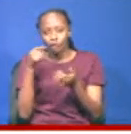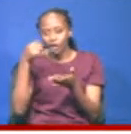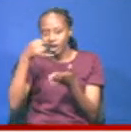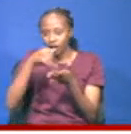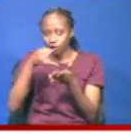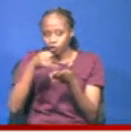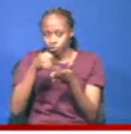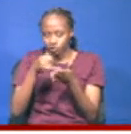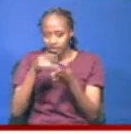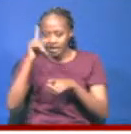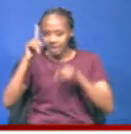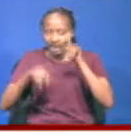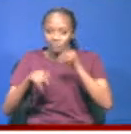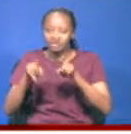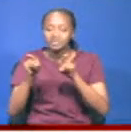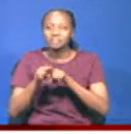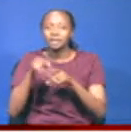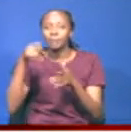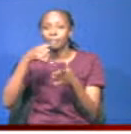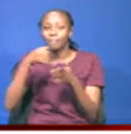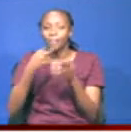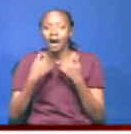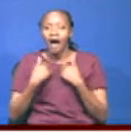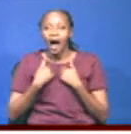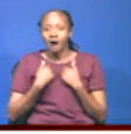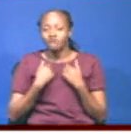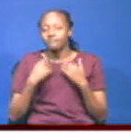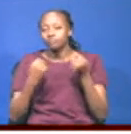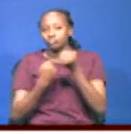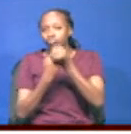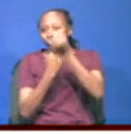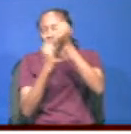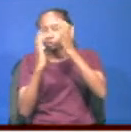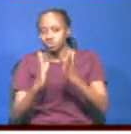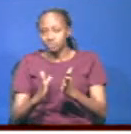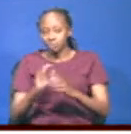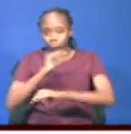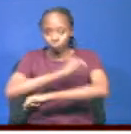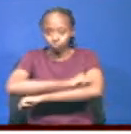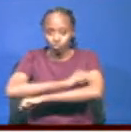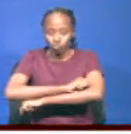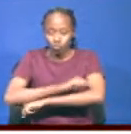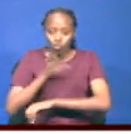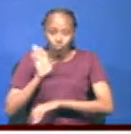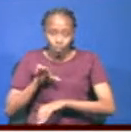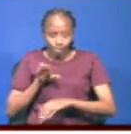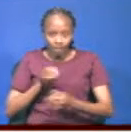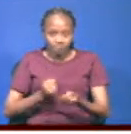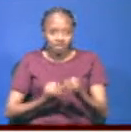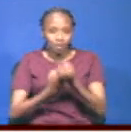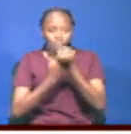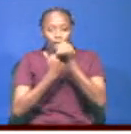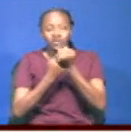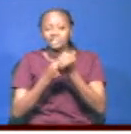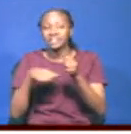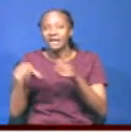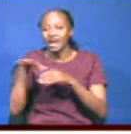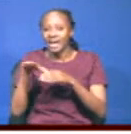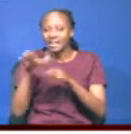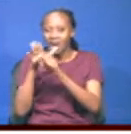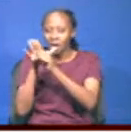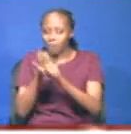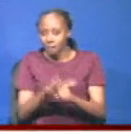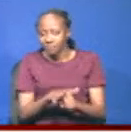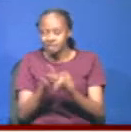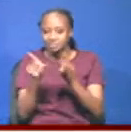we will be starting an AMREF University Scholarship Fund to support women, young women from marginalized communities and fragile